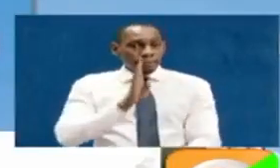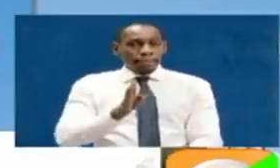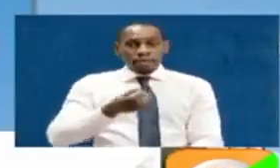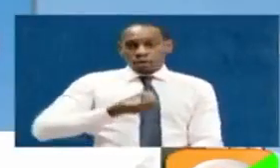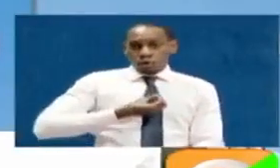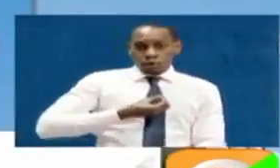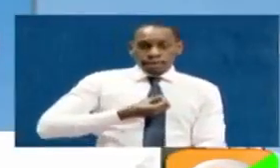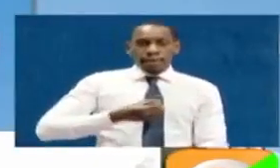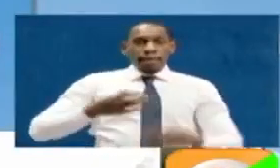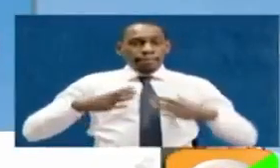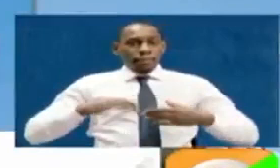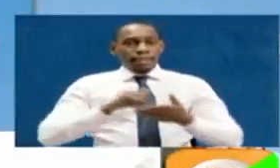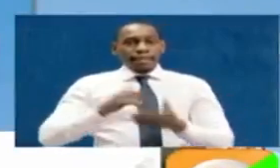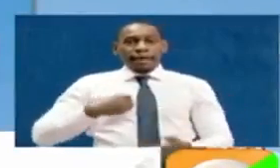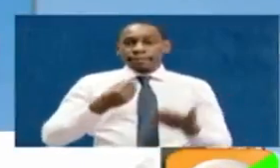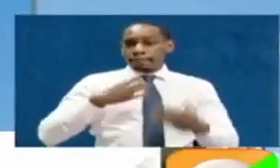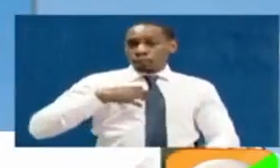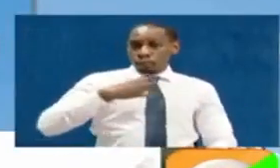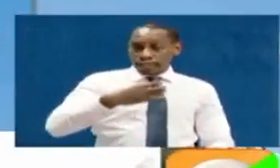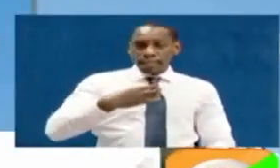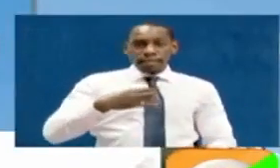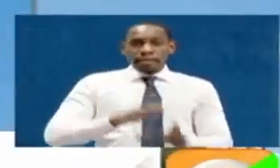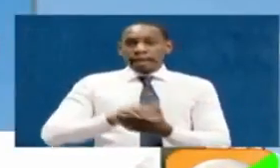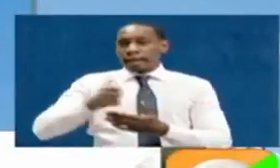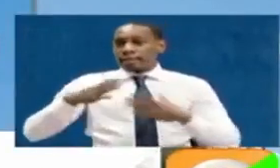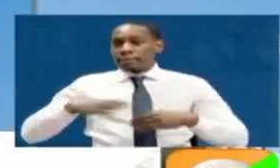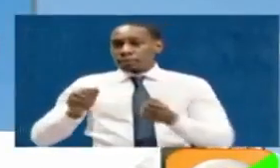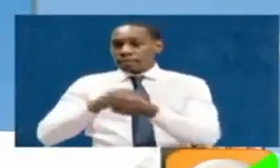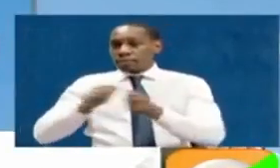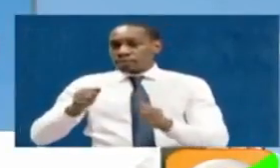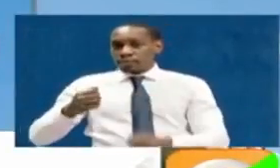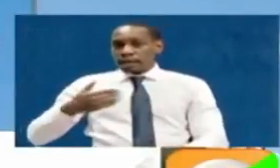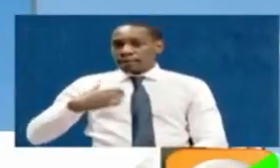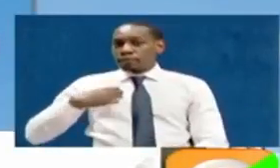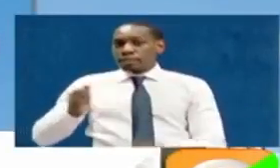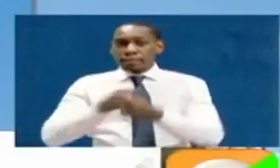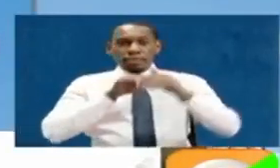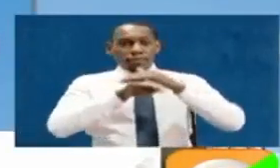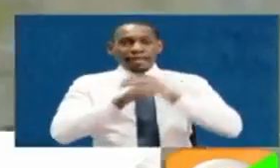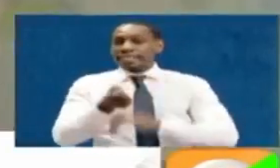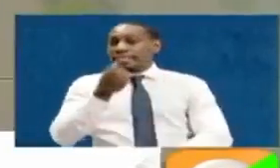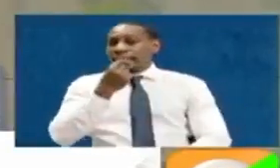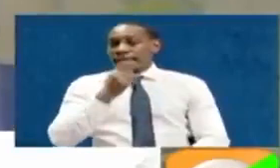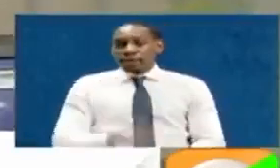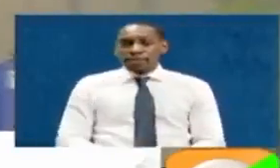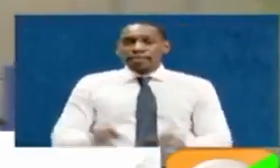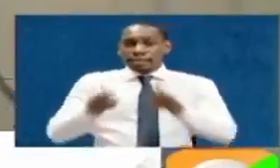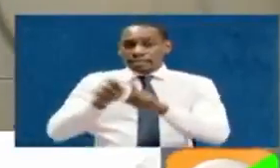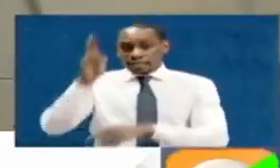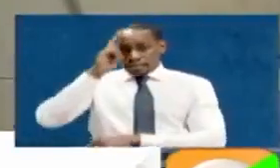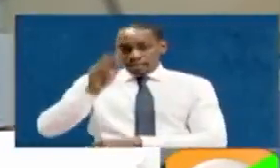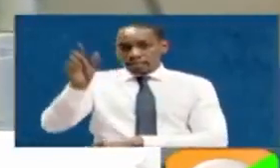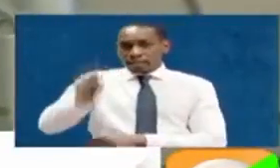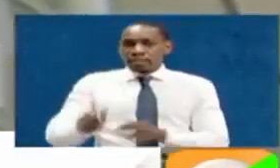owned by those who have money, and those who cannot afford it may not have access to the vaccines. Arizona, regional